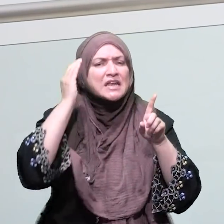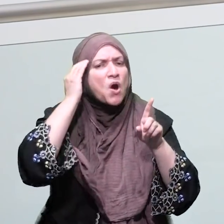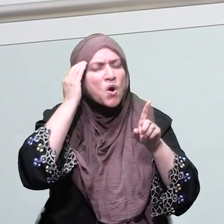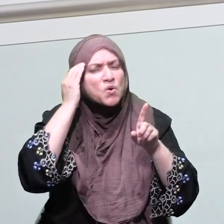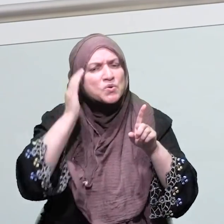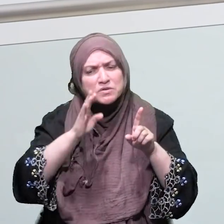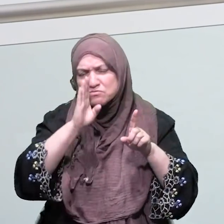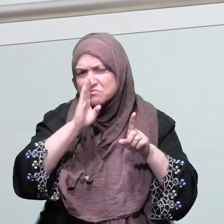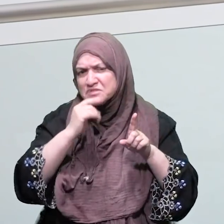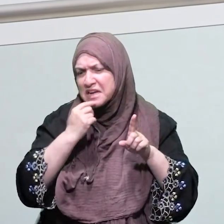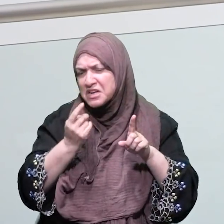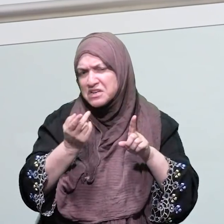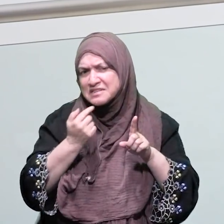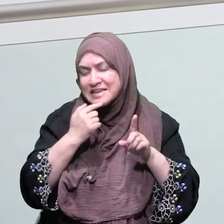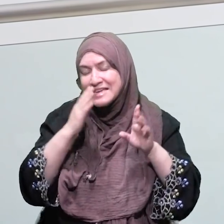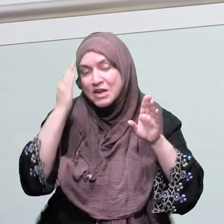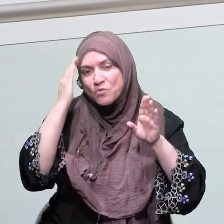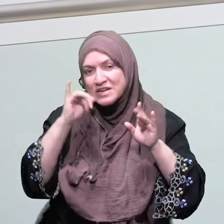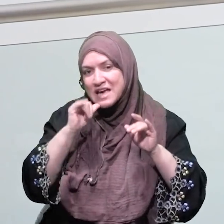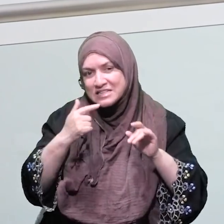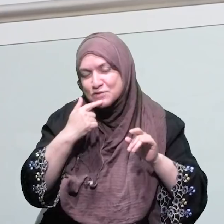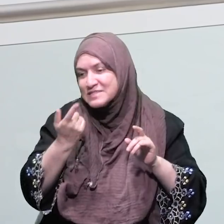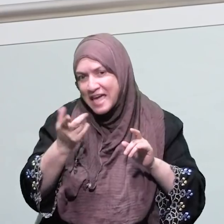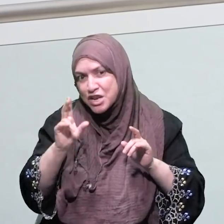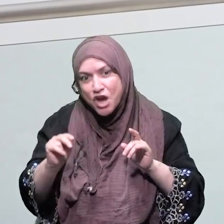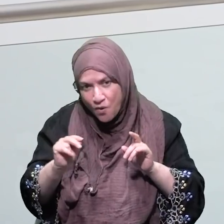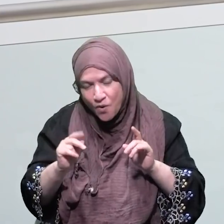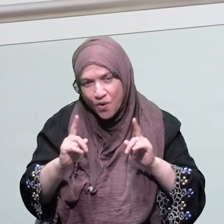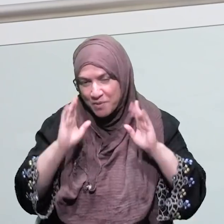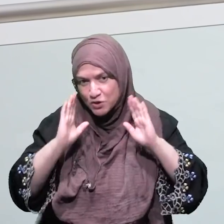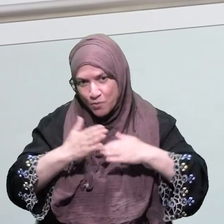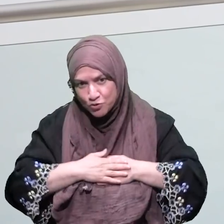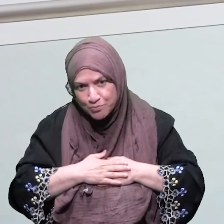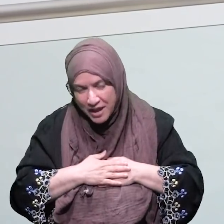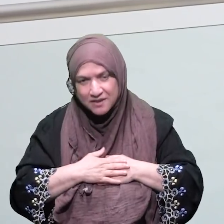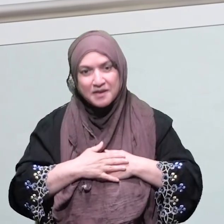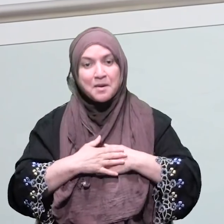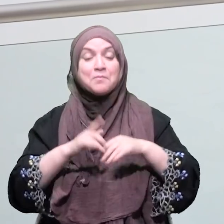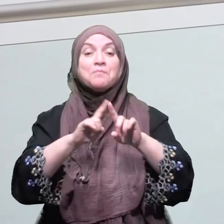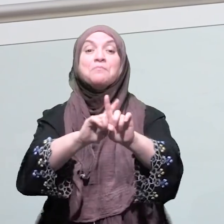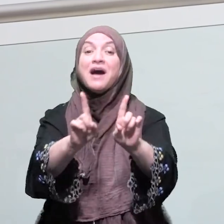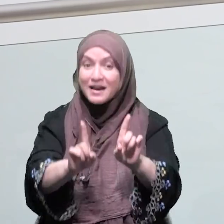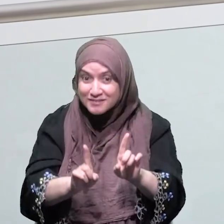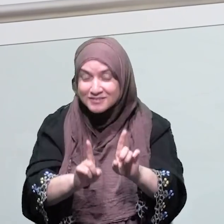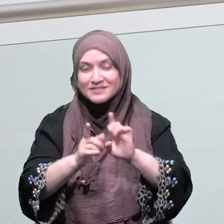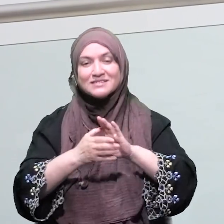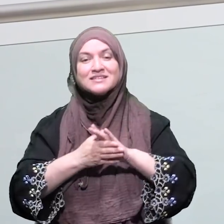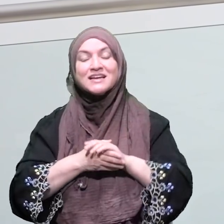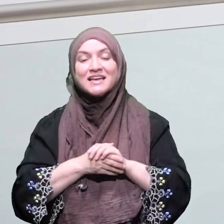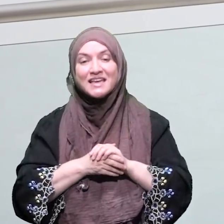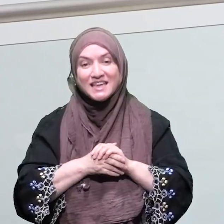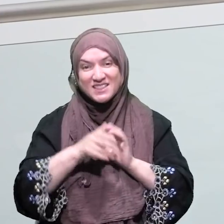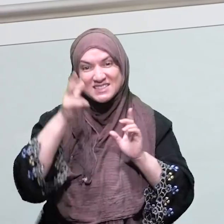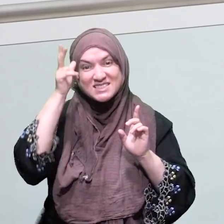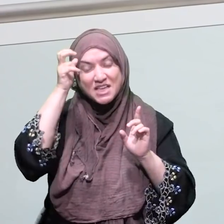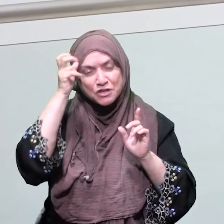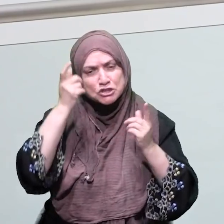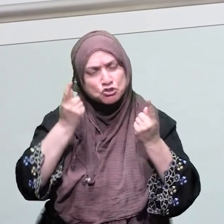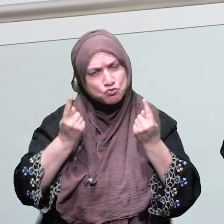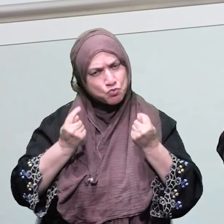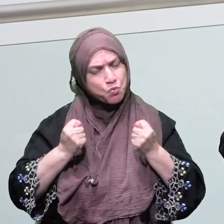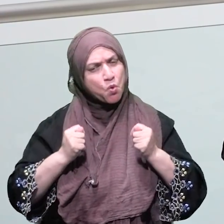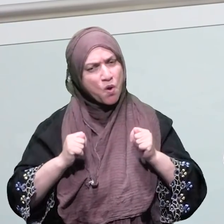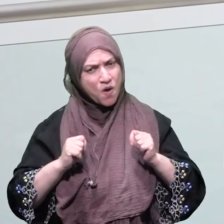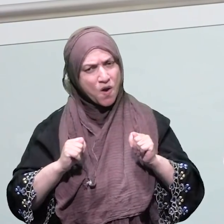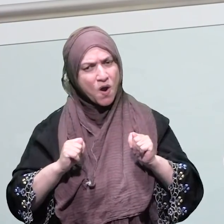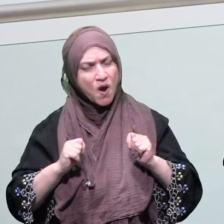And that will give me more entrance to penetrate. And subhanAllah, that's where you see the incitement, procrastination,